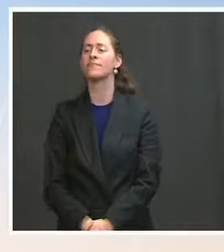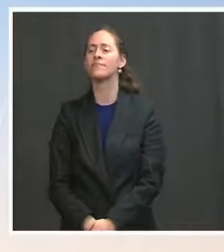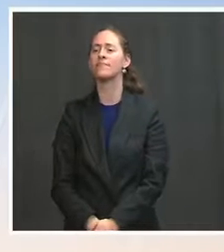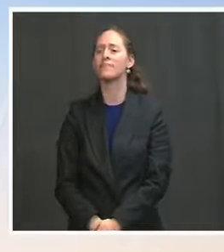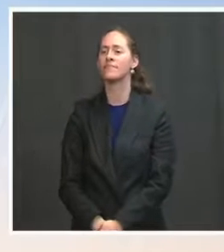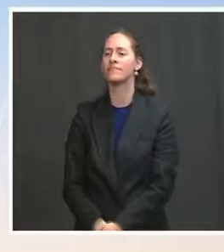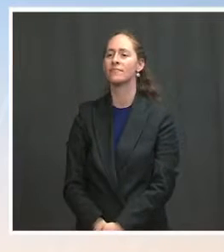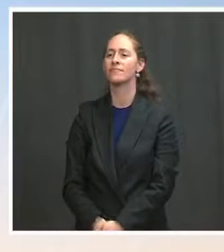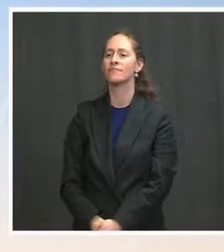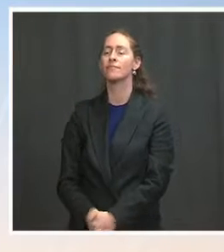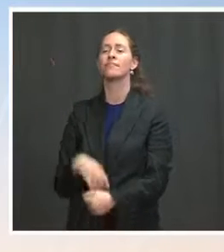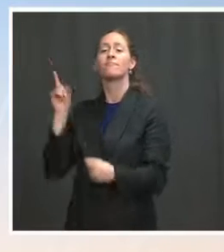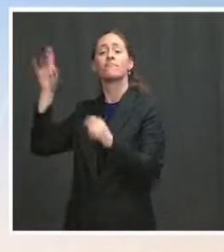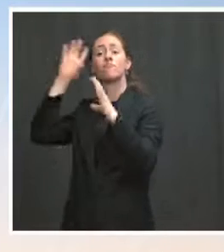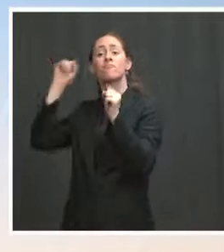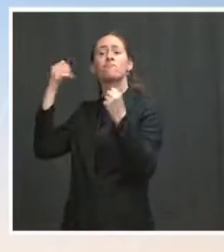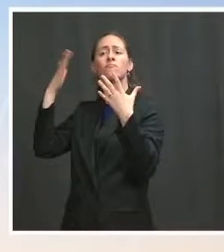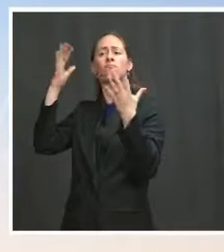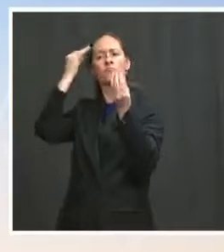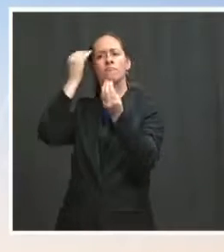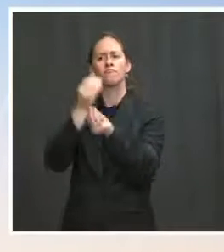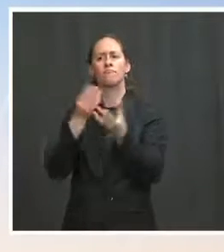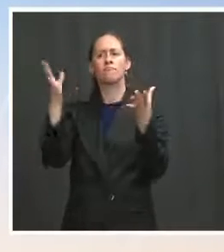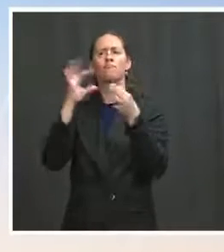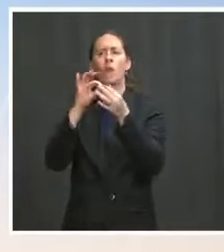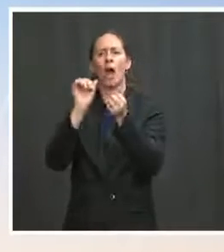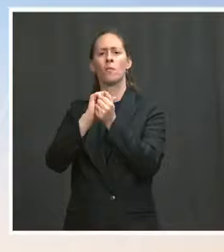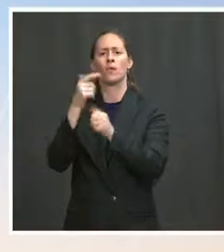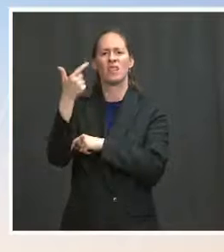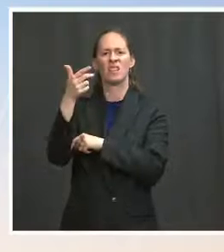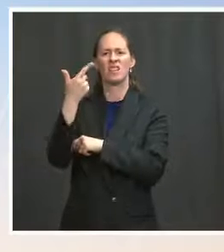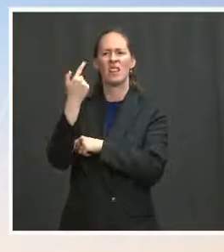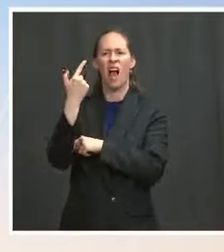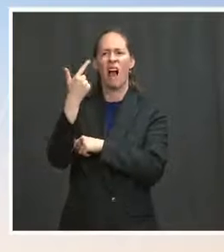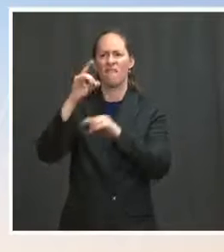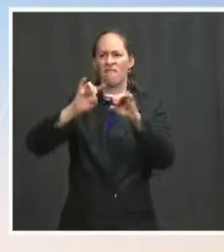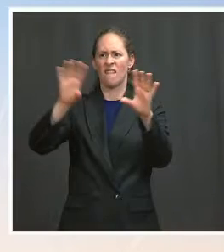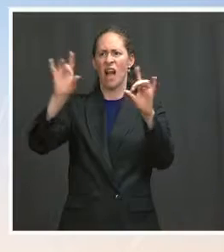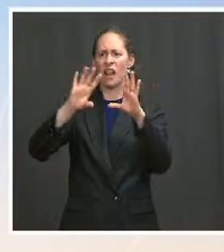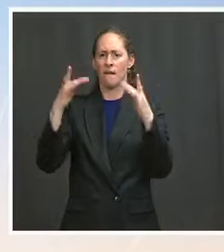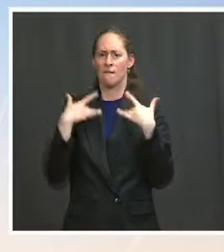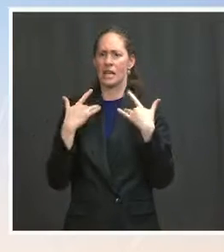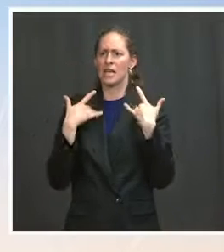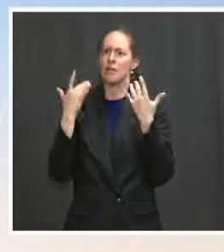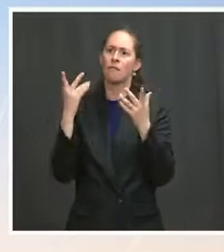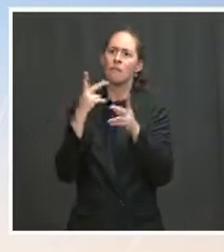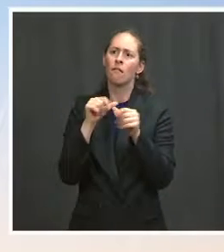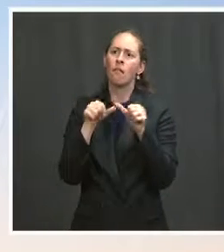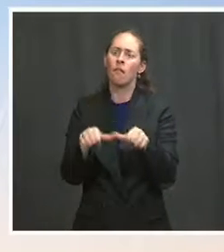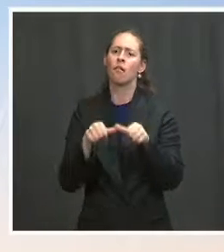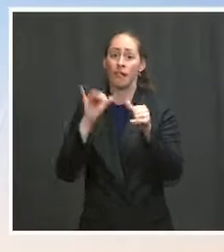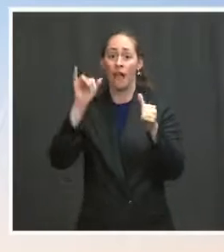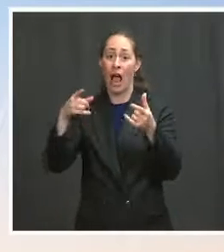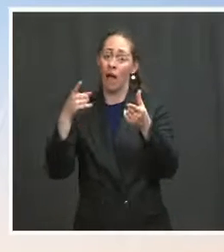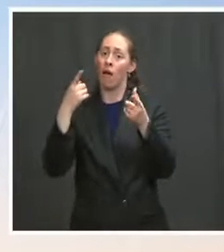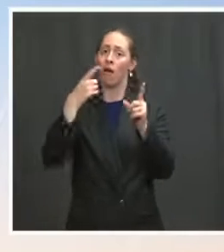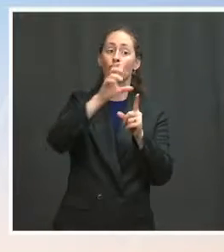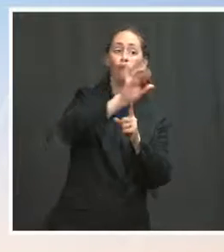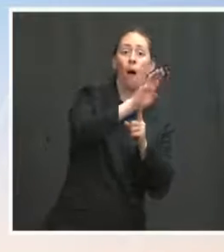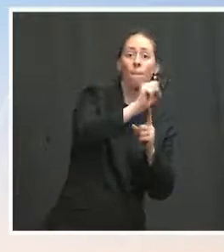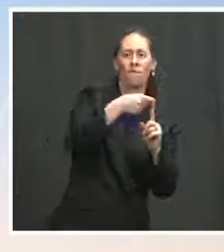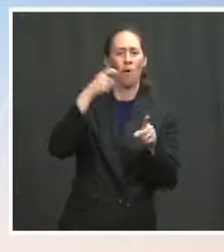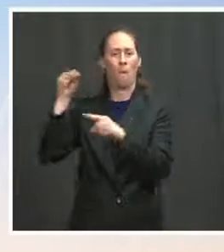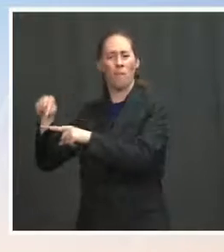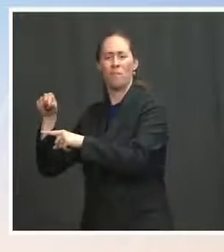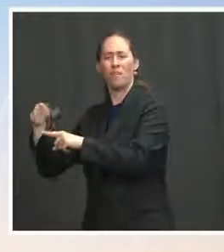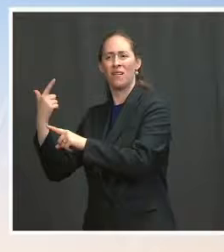to reduce gun violence, which he feels is a big driver of violence across the country. But I would say community policing